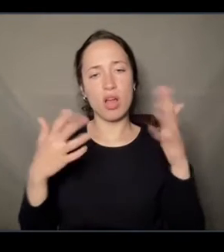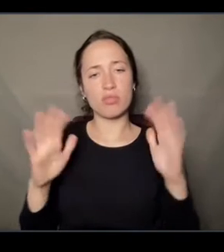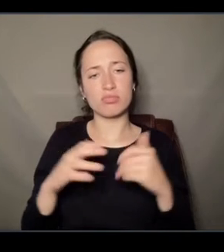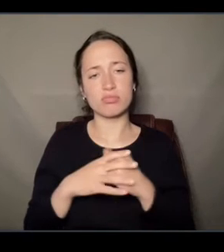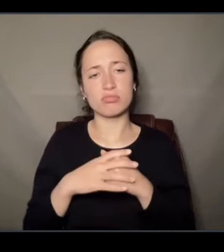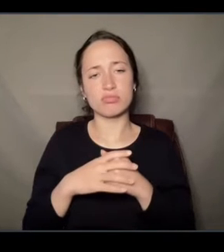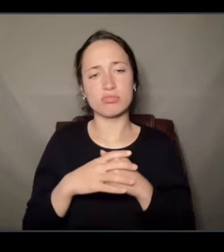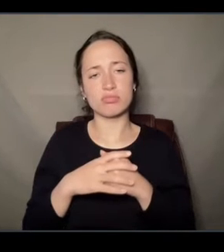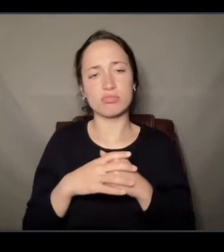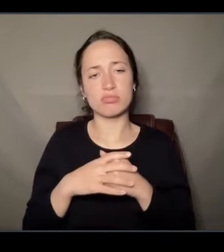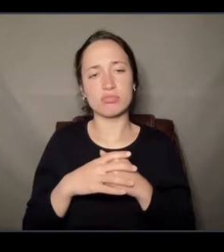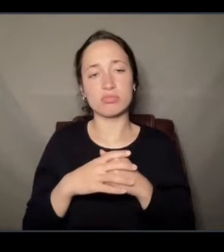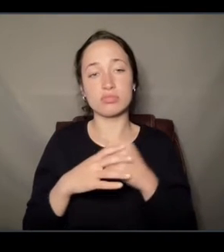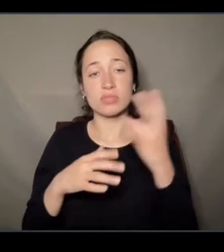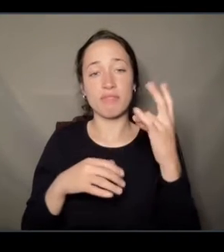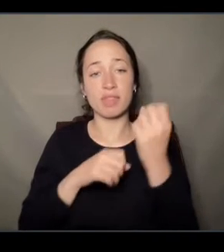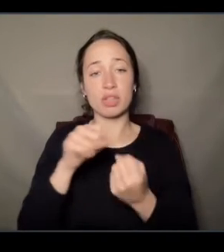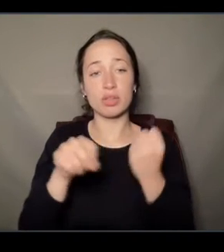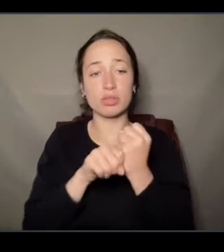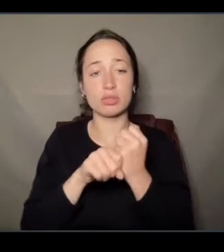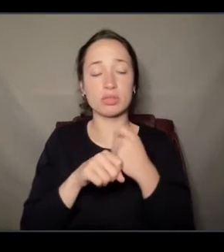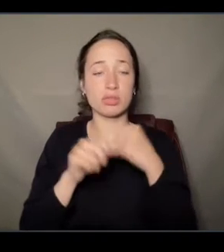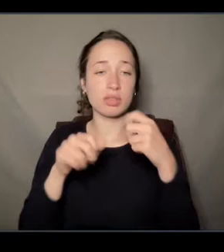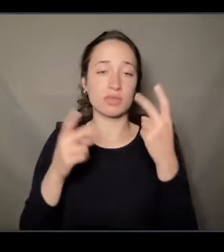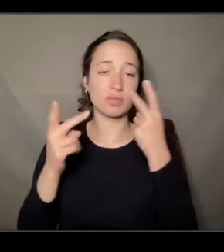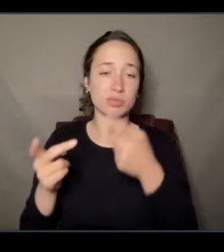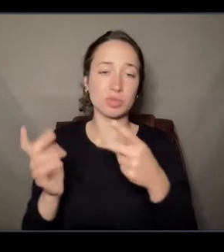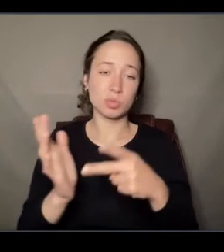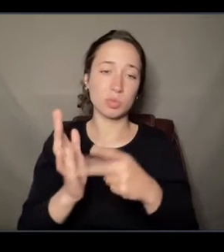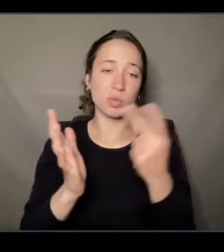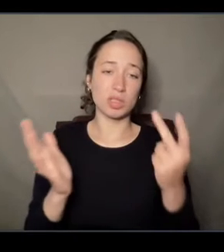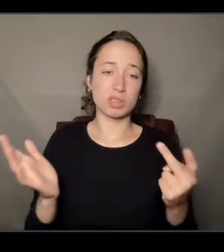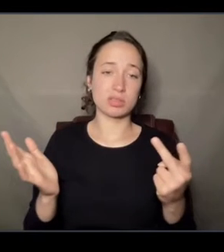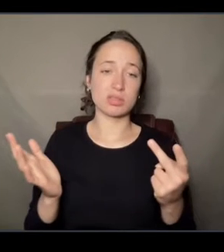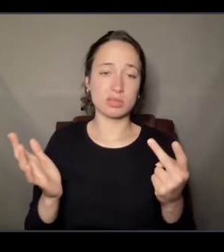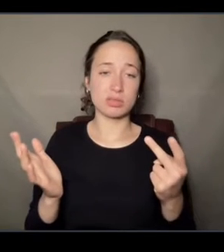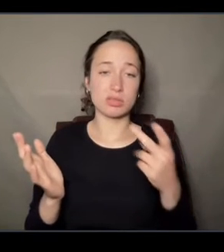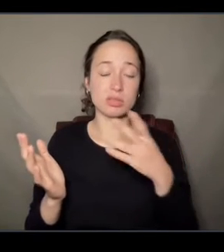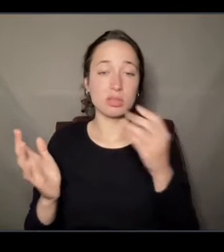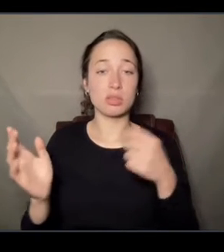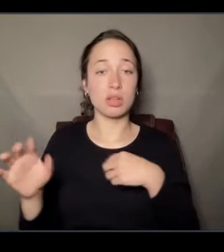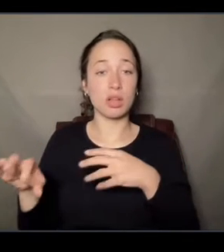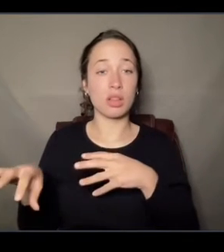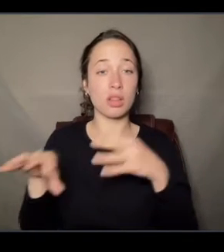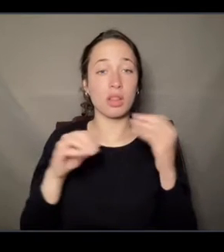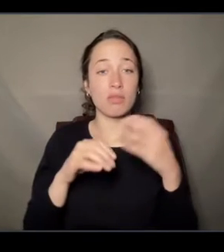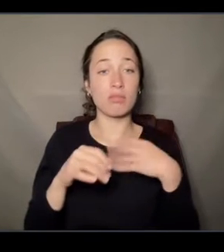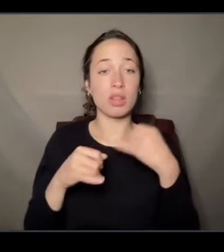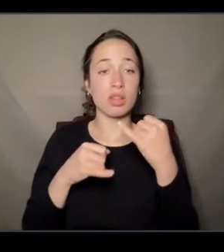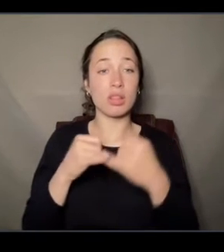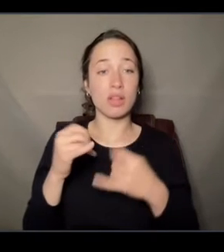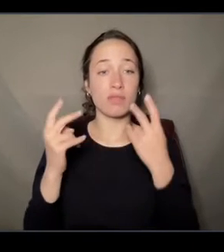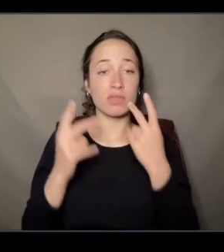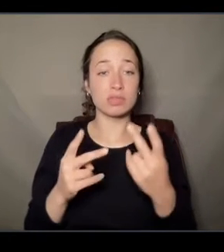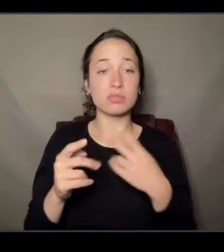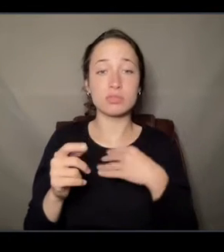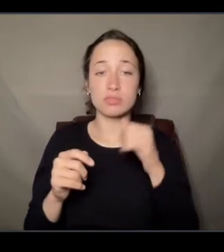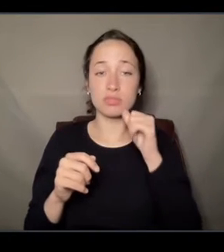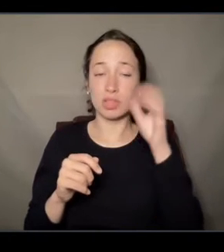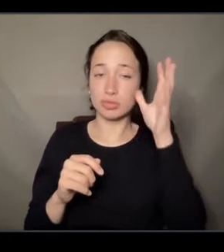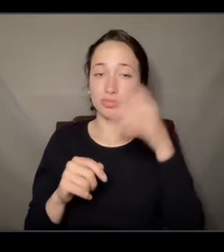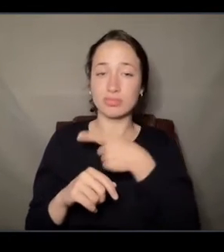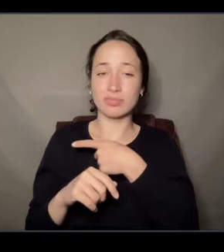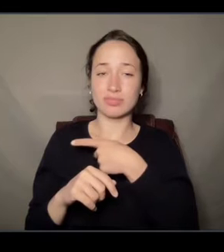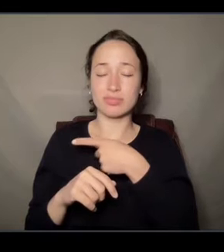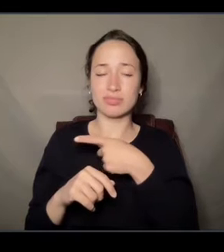goodbye. In 17 years, I was able to visit them twice. And when I left during my last visit home, my